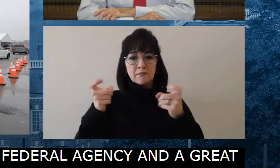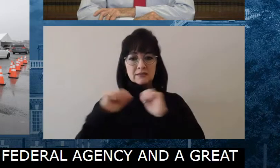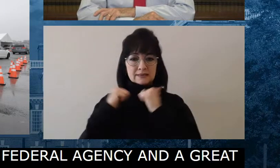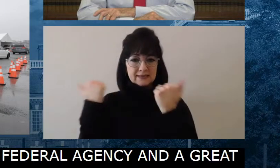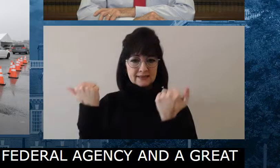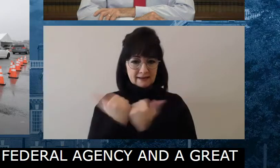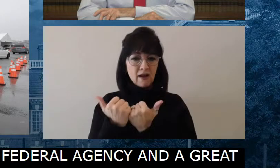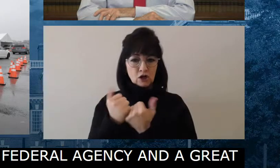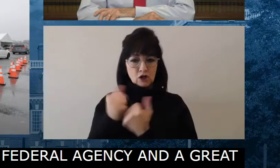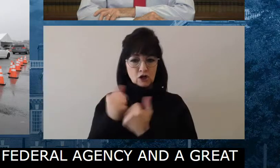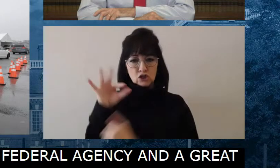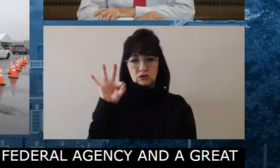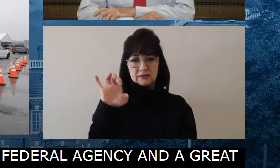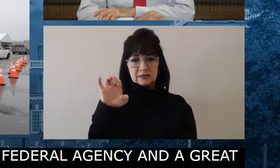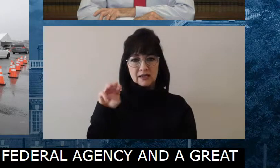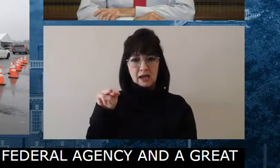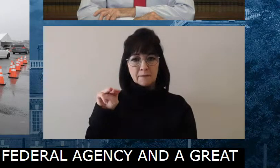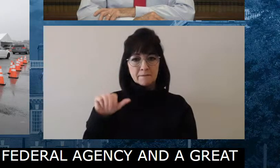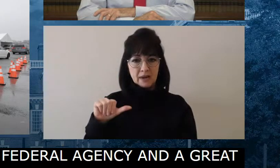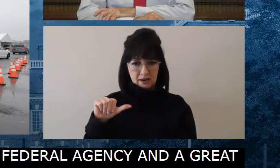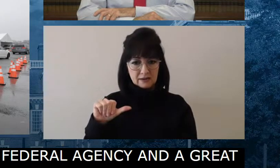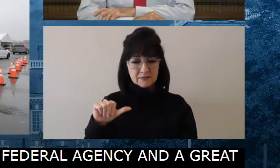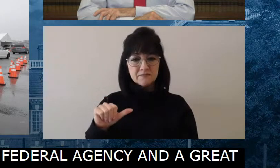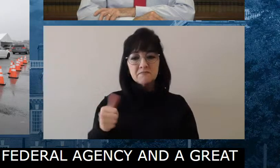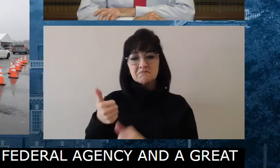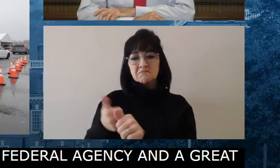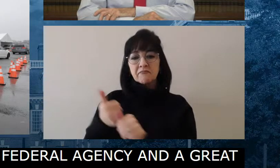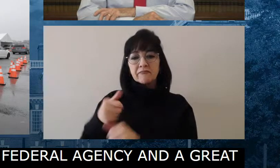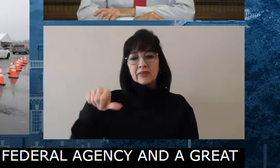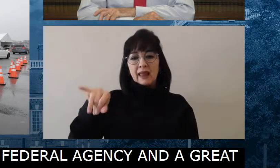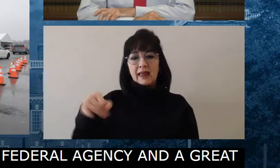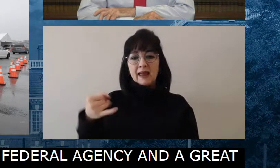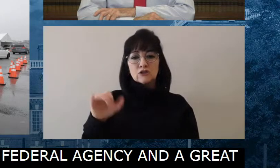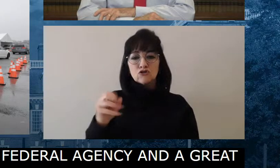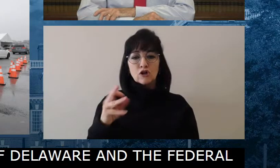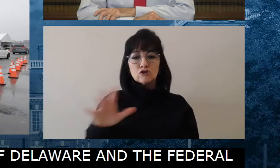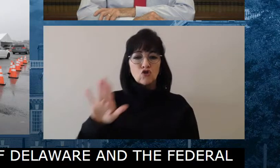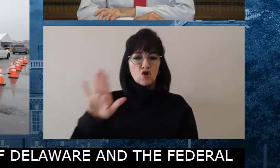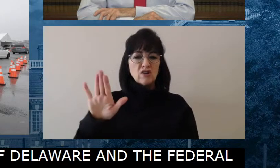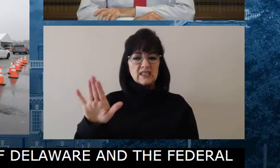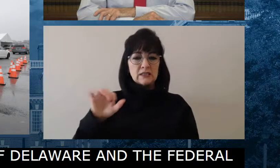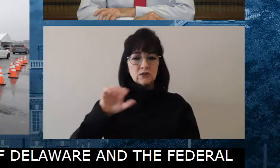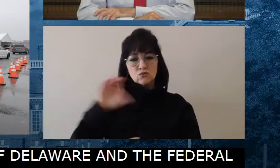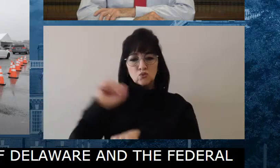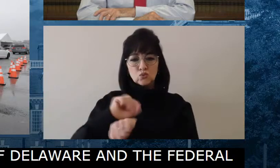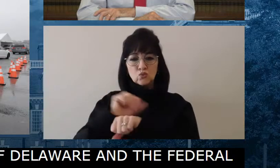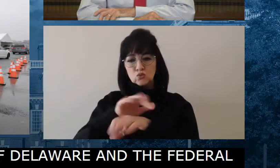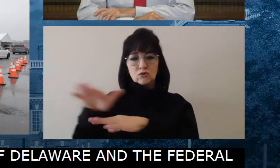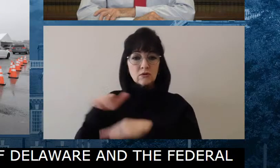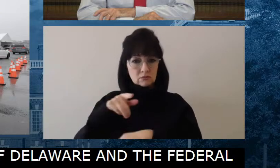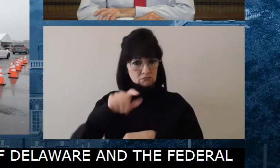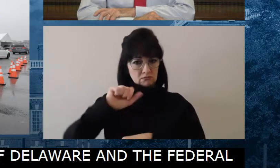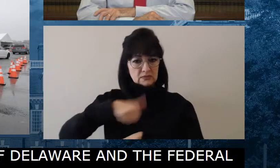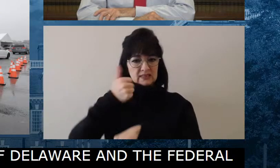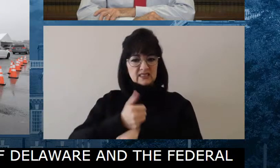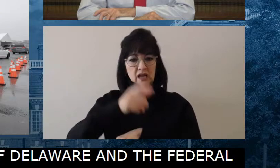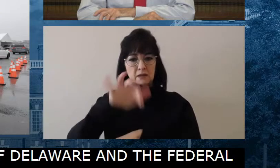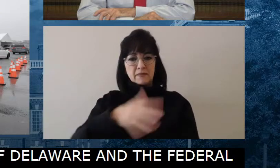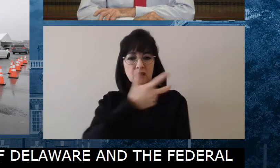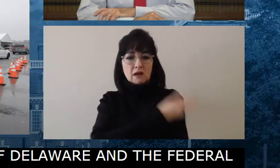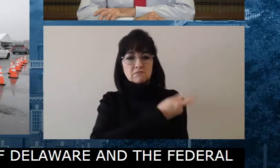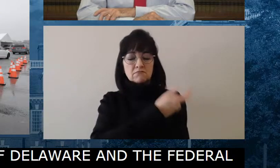Agency, AJ's colleagues at the federal level who have set up this vaccination